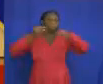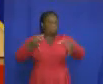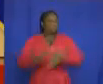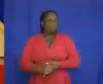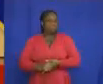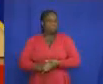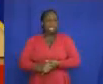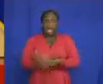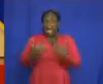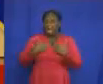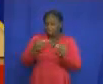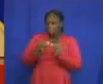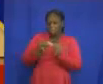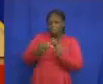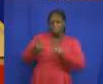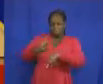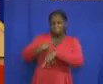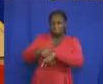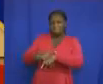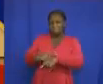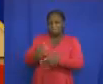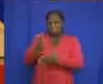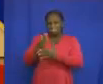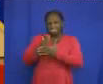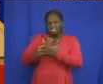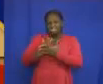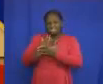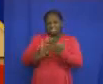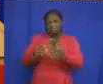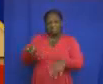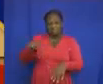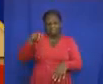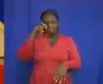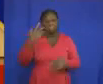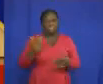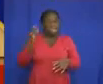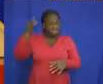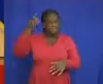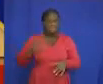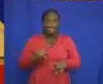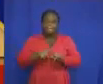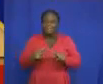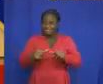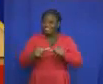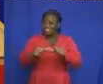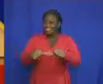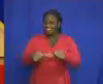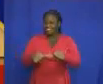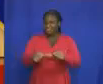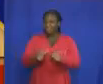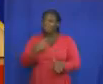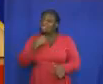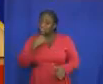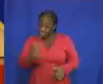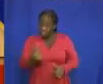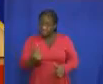be plenty of time, God willing, for such trips in the future. We will continue to review